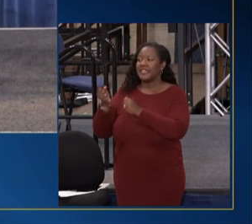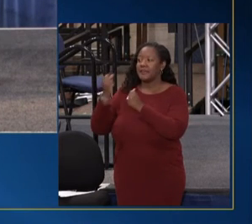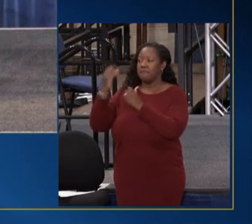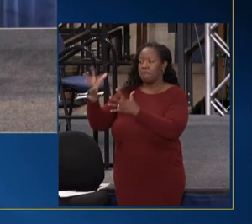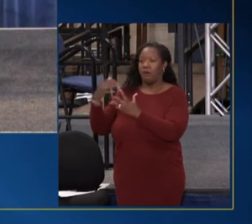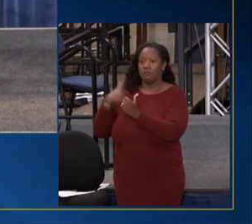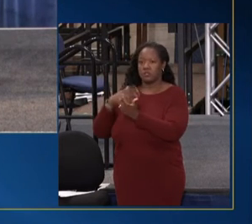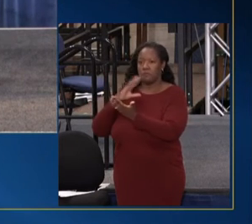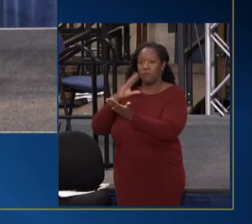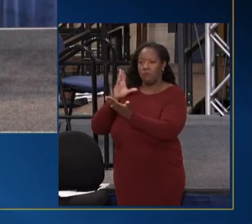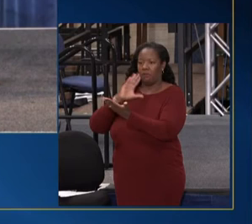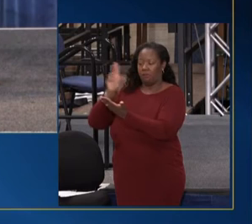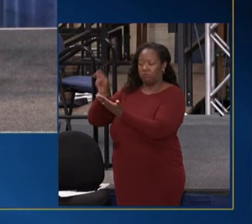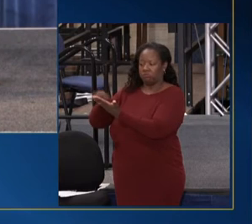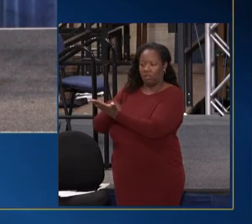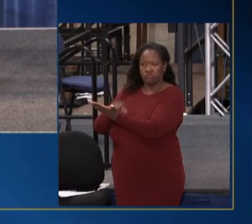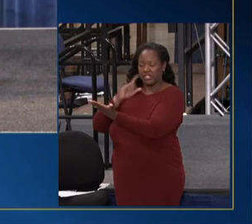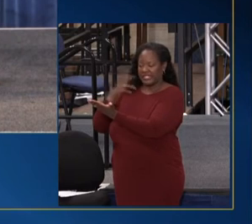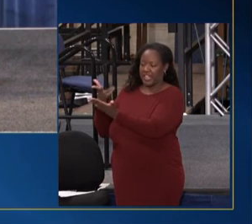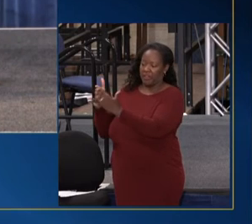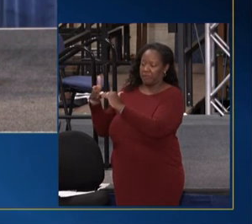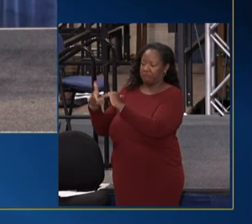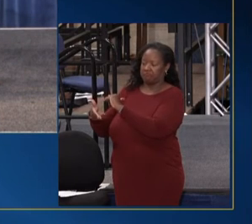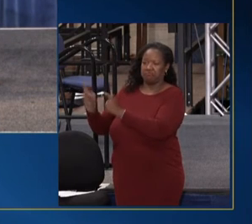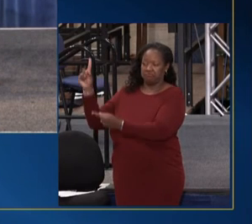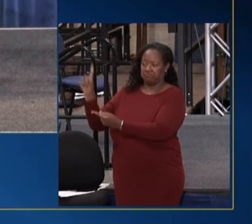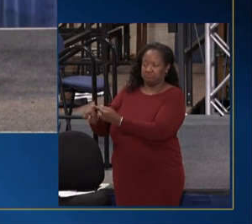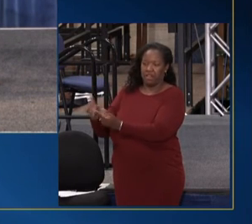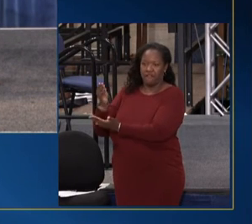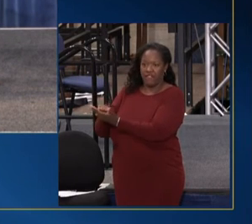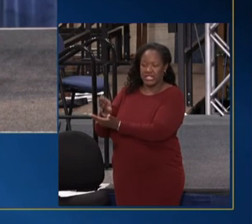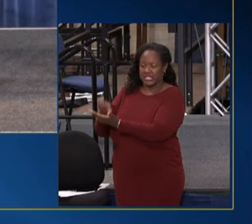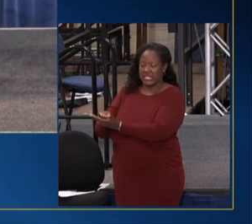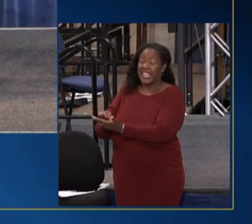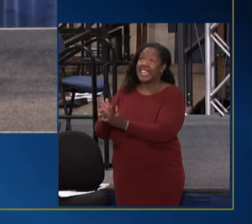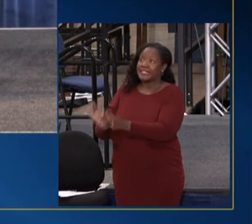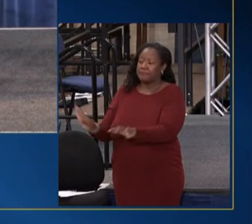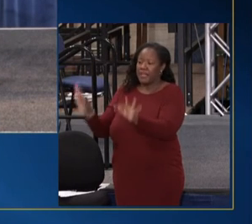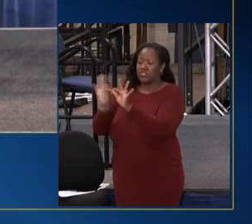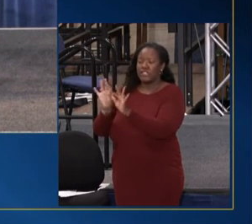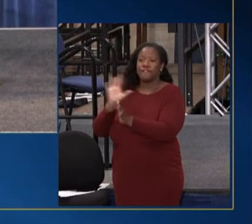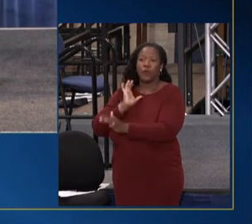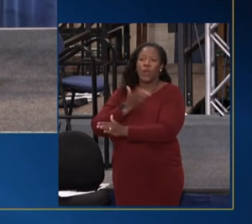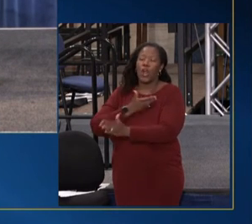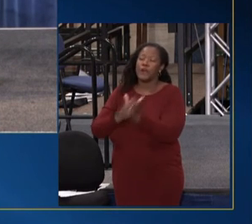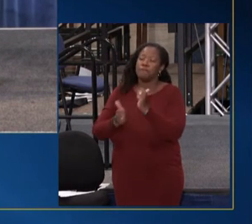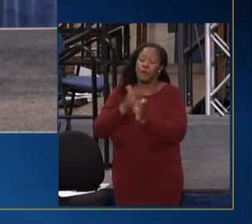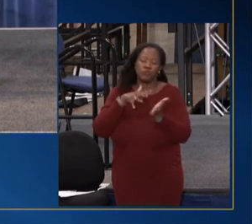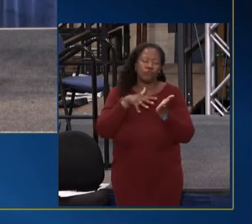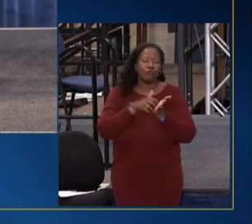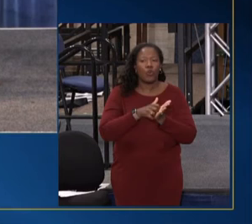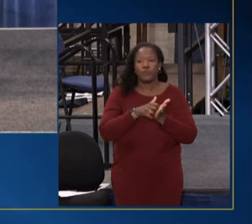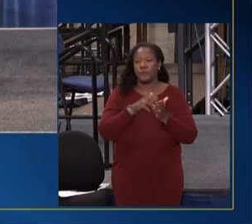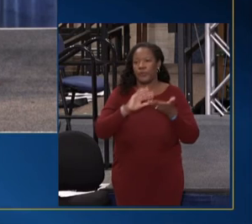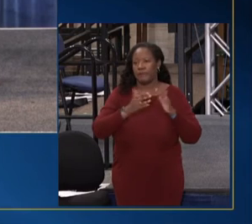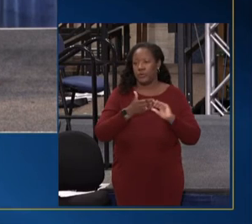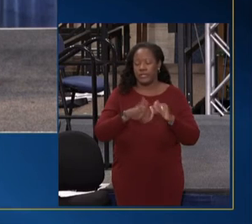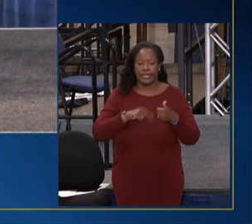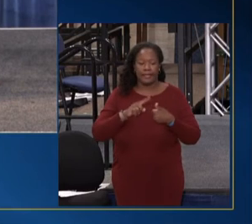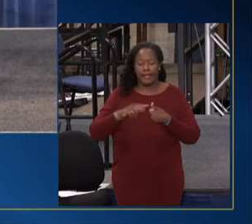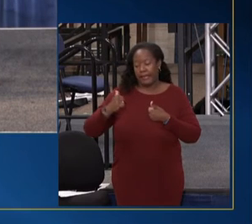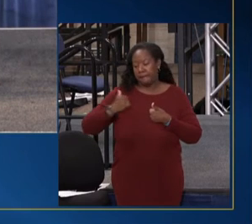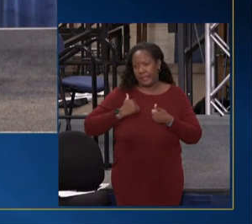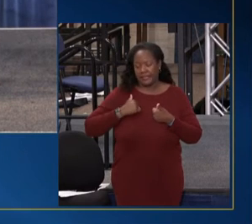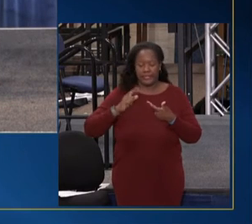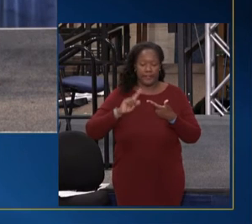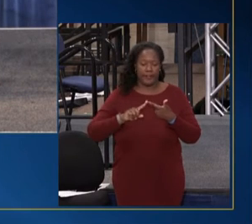our funding for gender-affirming care, and particularly for our most vulnerable communities, right? For military and veterans, for folks in